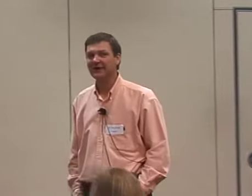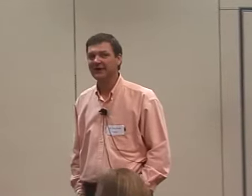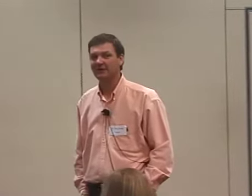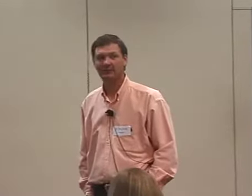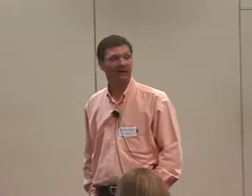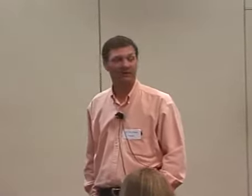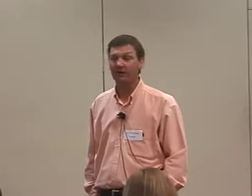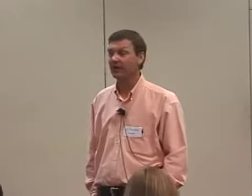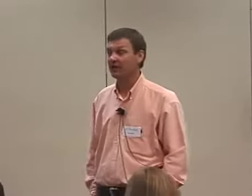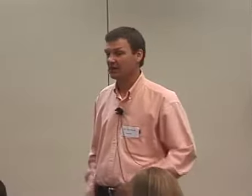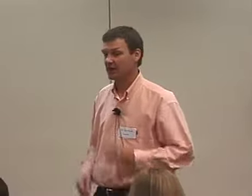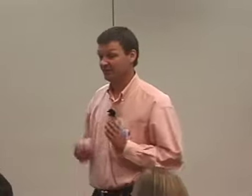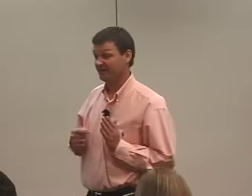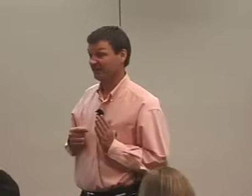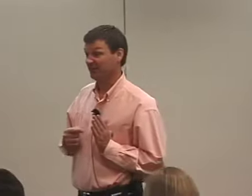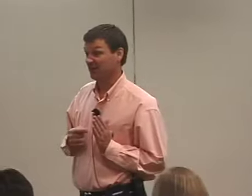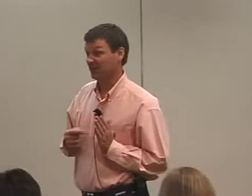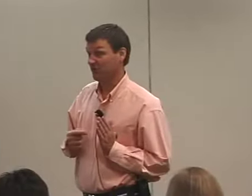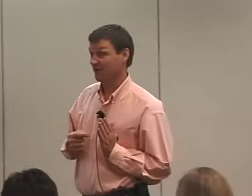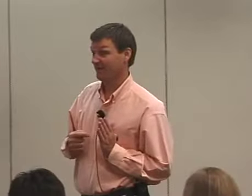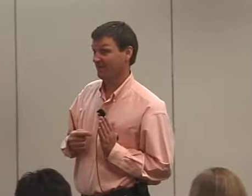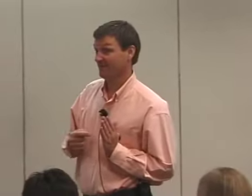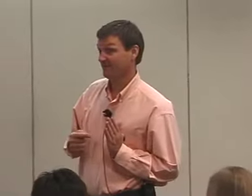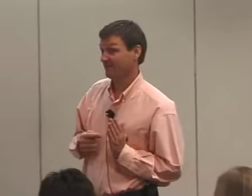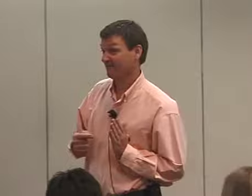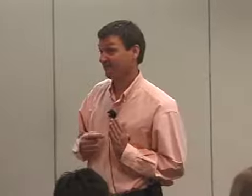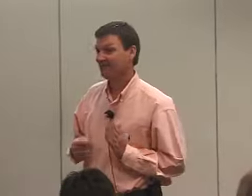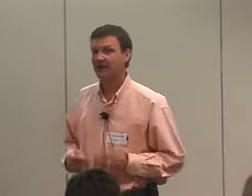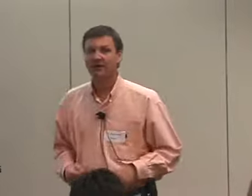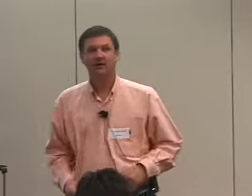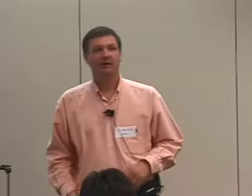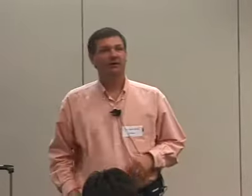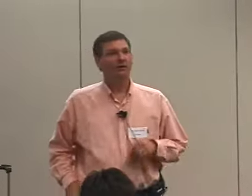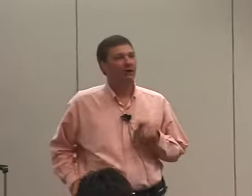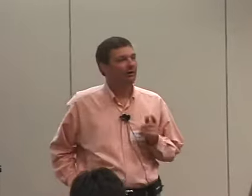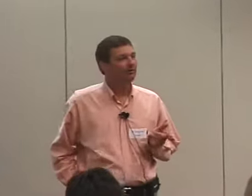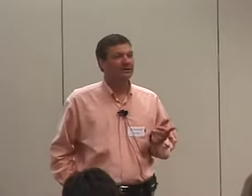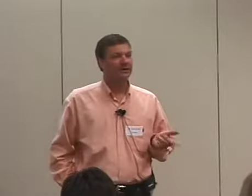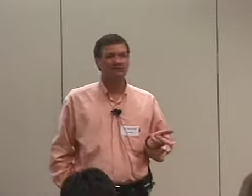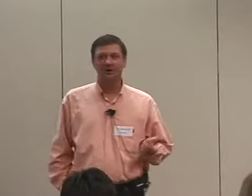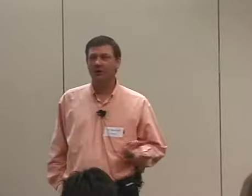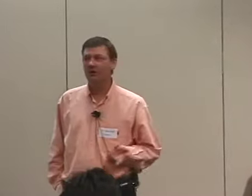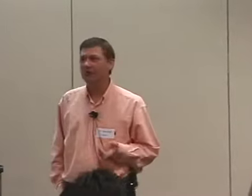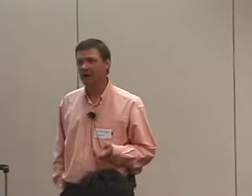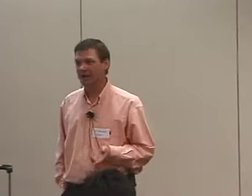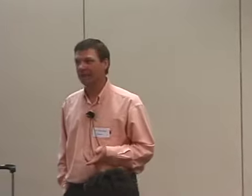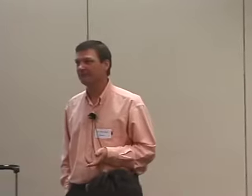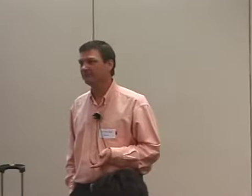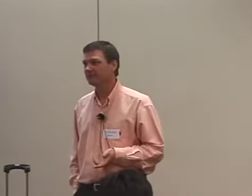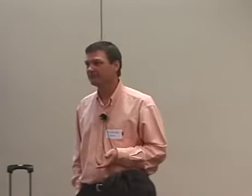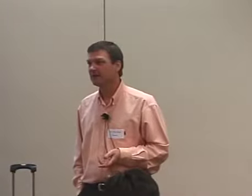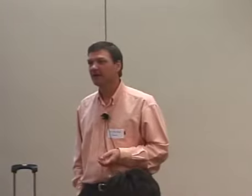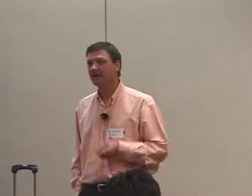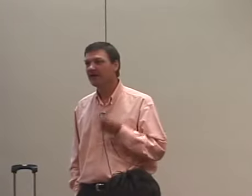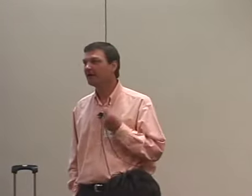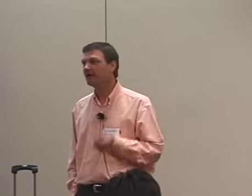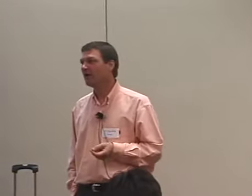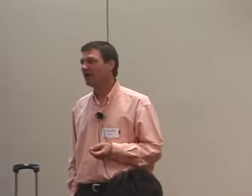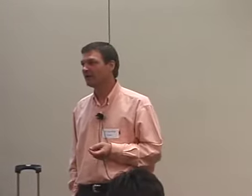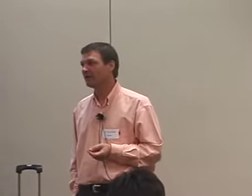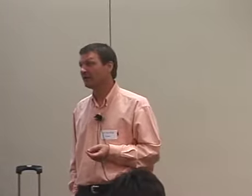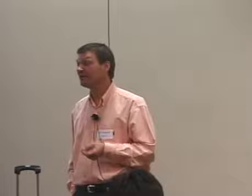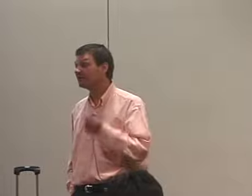you say, by the way, this is the kid right over here. All the kids know who I am. They all